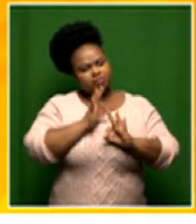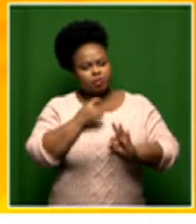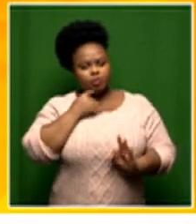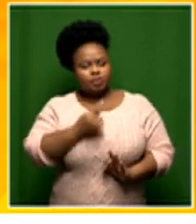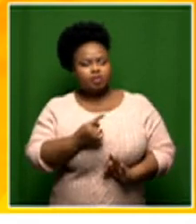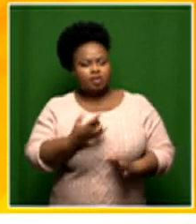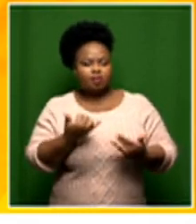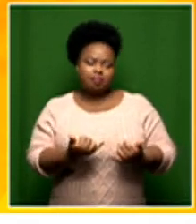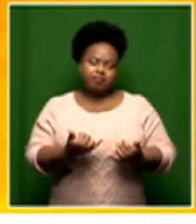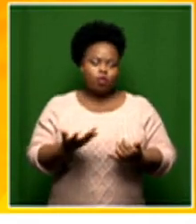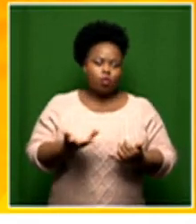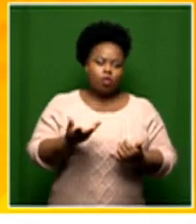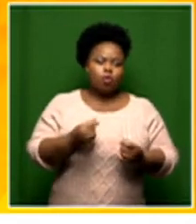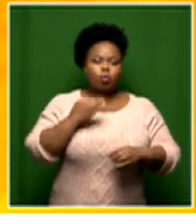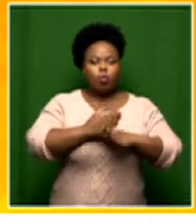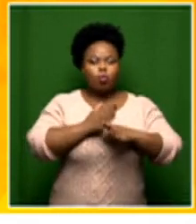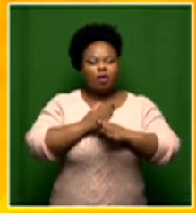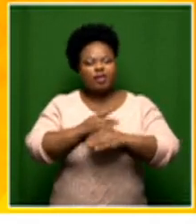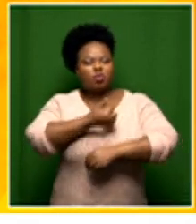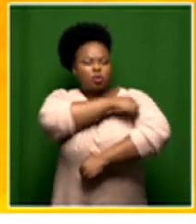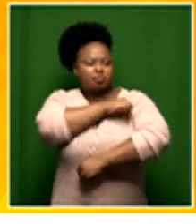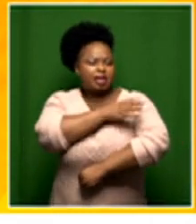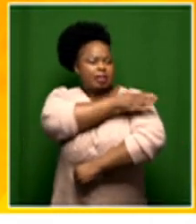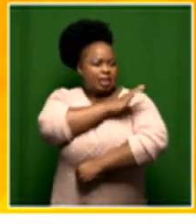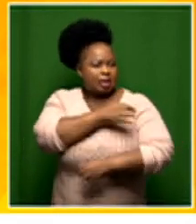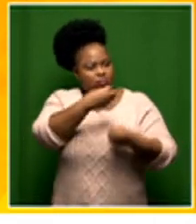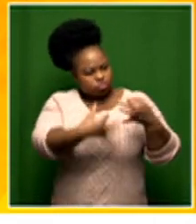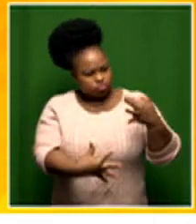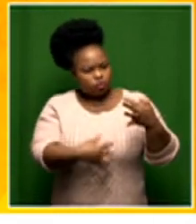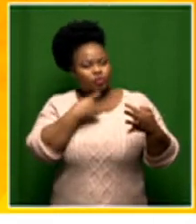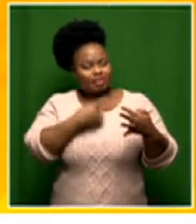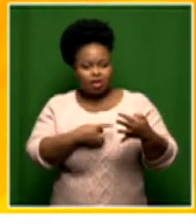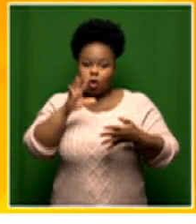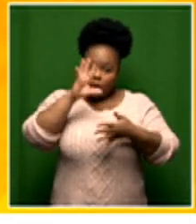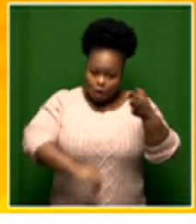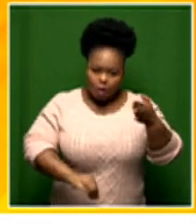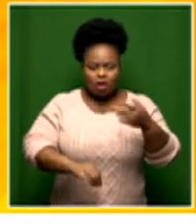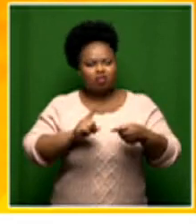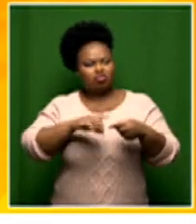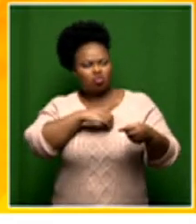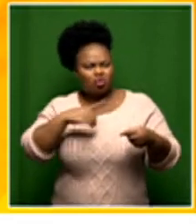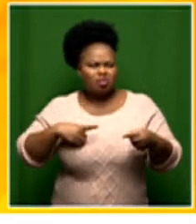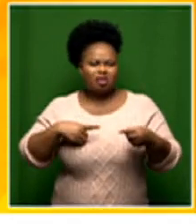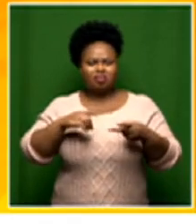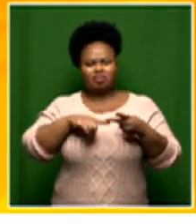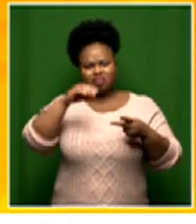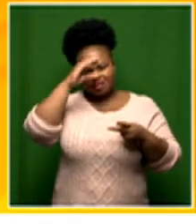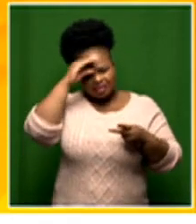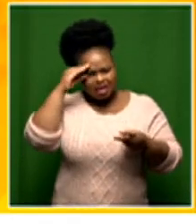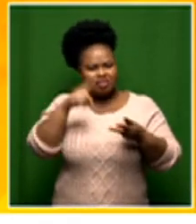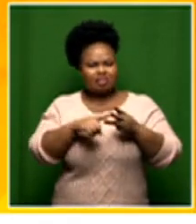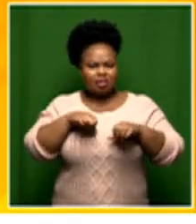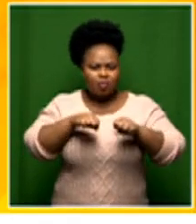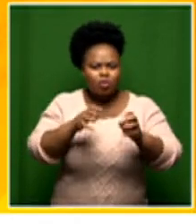in a medical field, will be taken care of first. And you said that would be everybody from doctors to